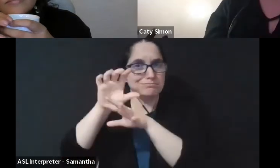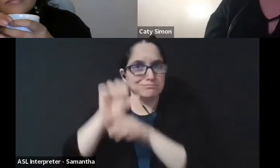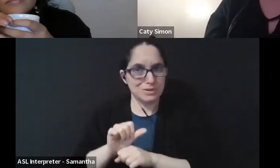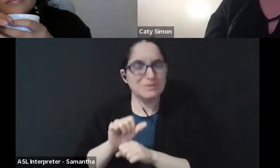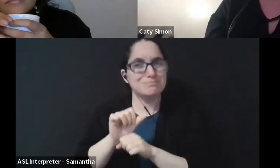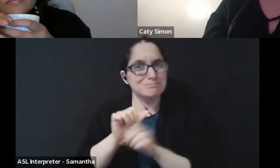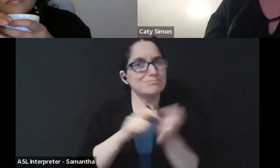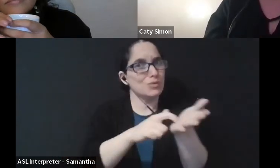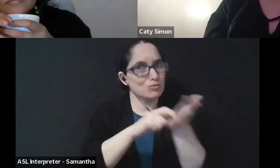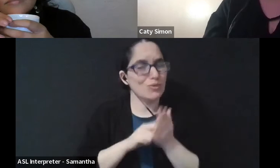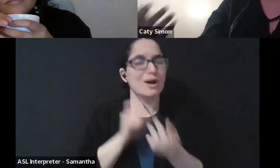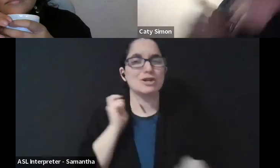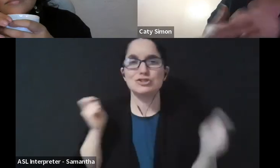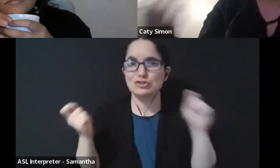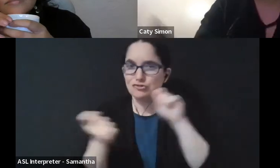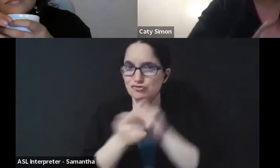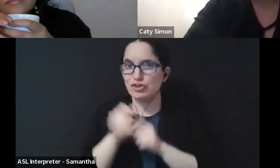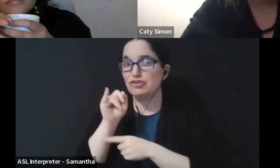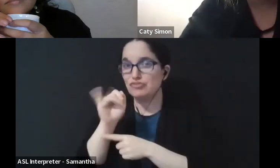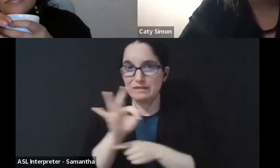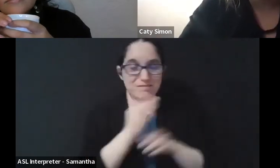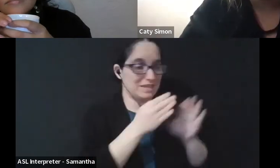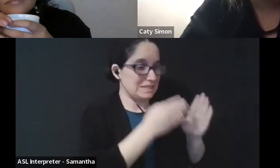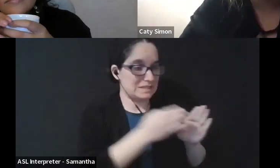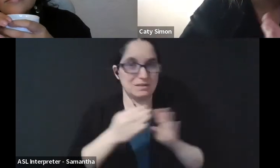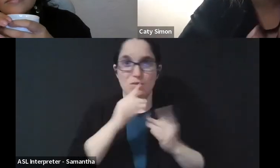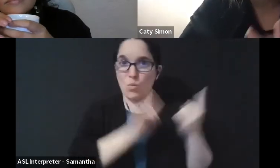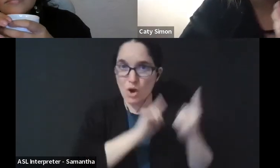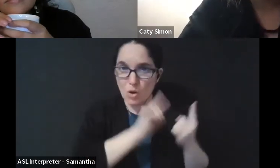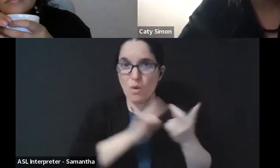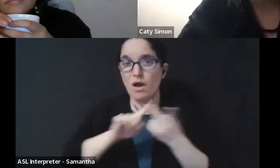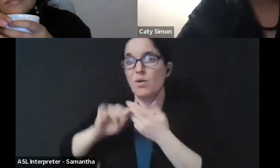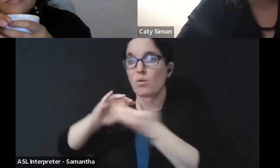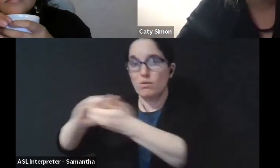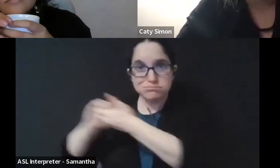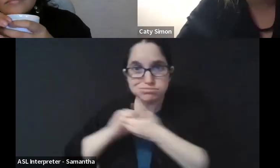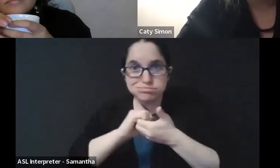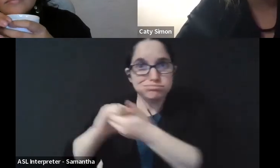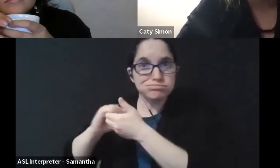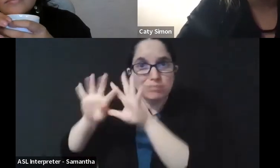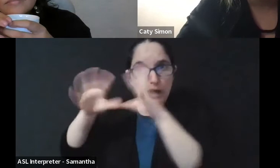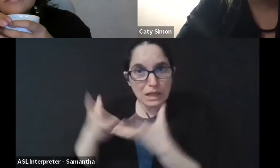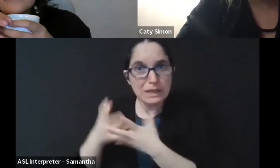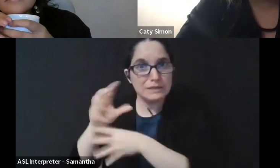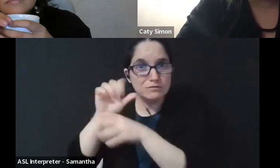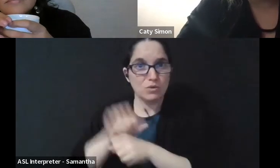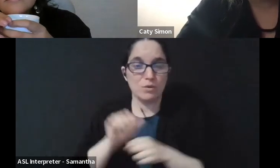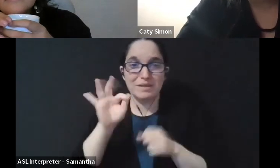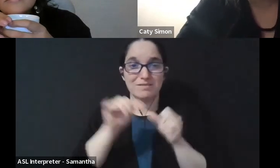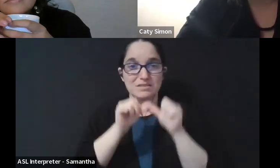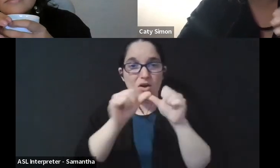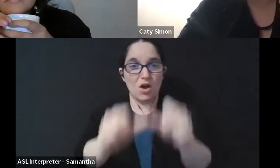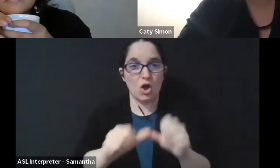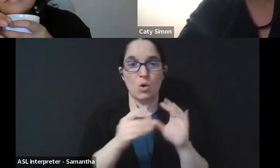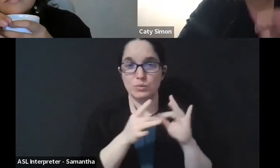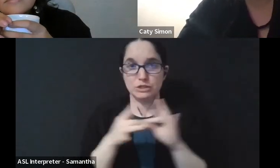of these individualistic versus collective norms at some point within this, in these ongoing relationships. Sometimes I